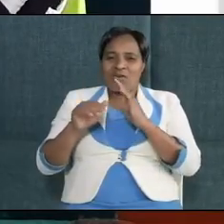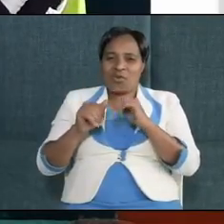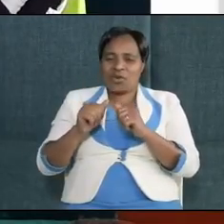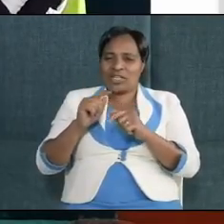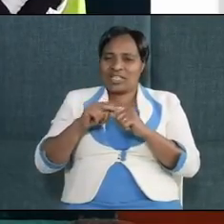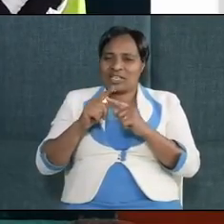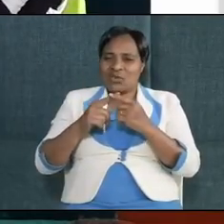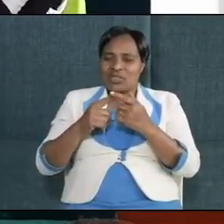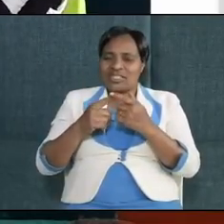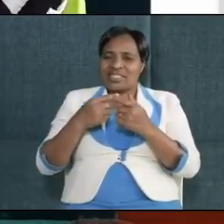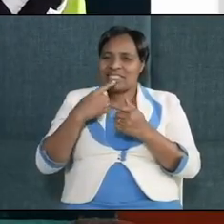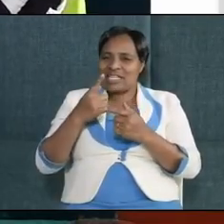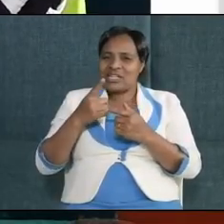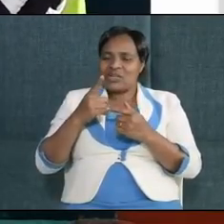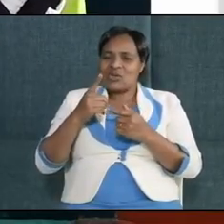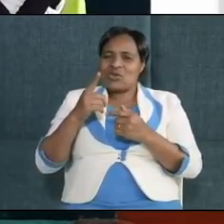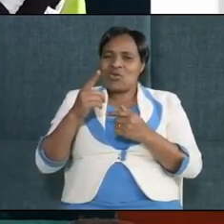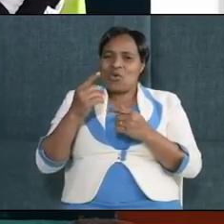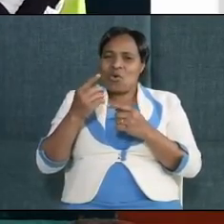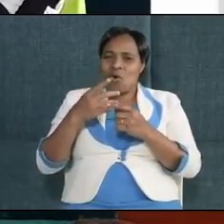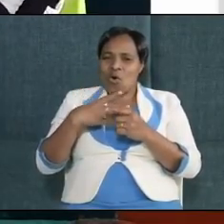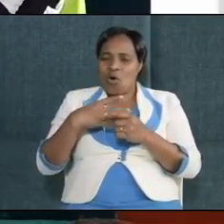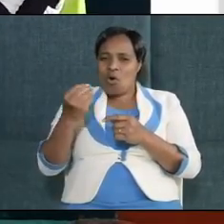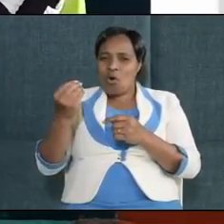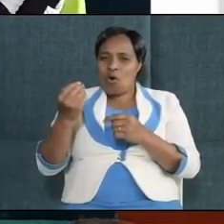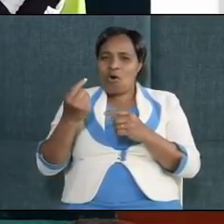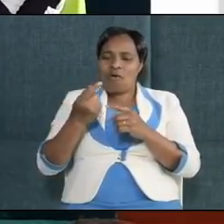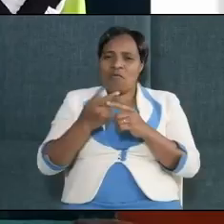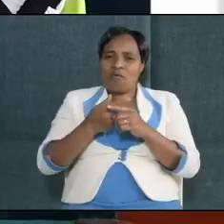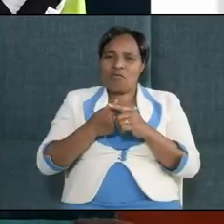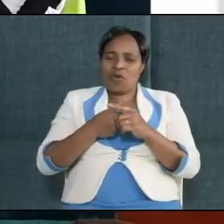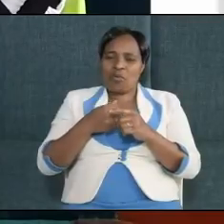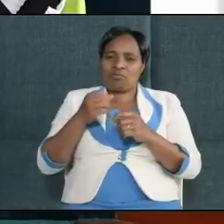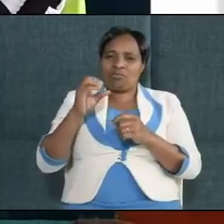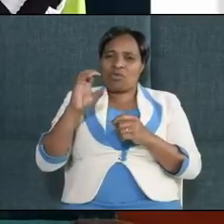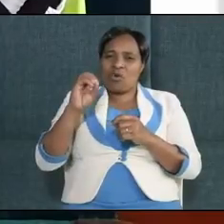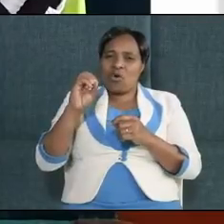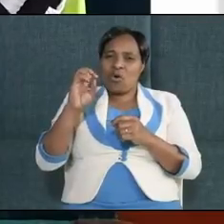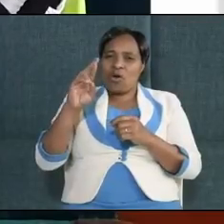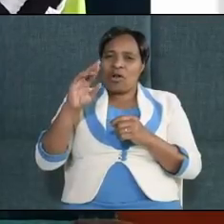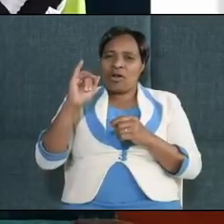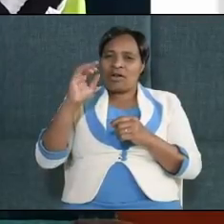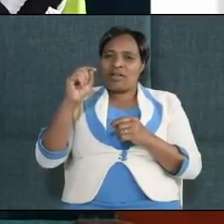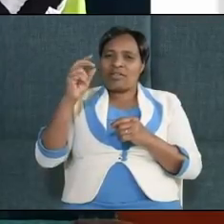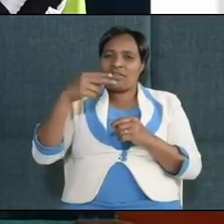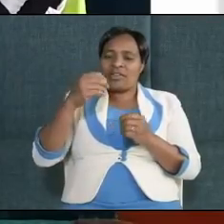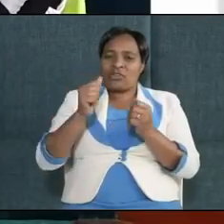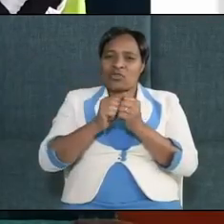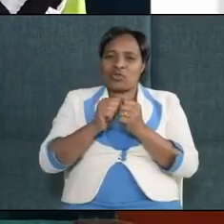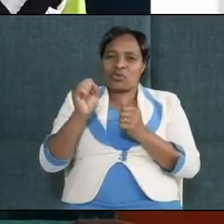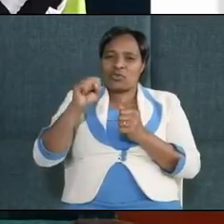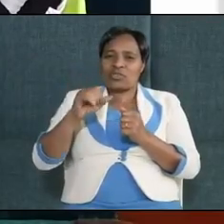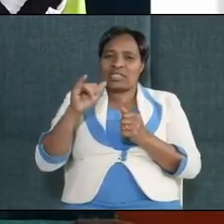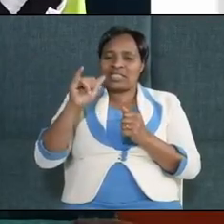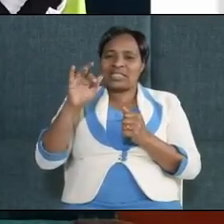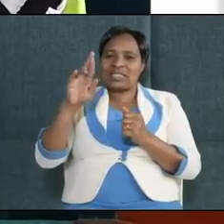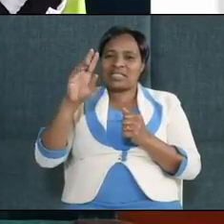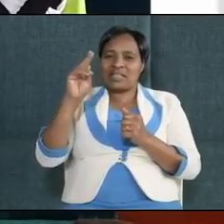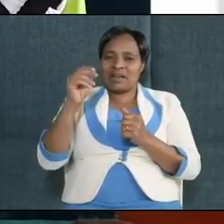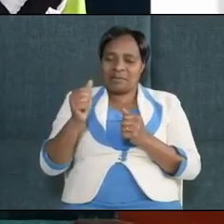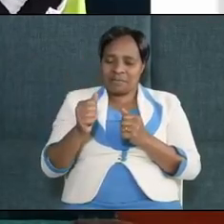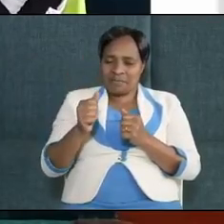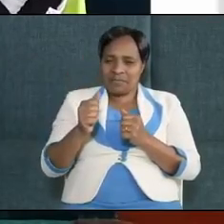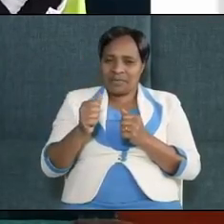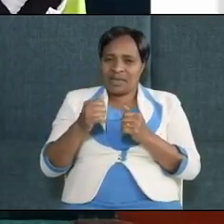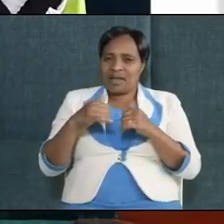Paul to move from Corinth to Syria. Wow, what a wonderful lesson. Now,